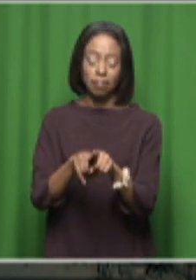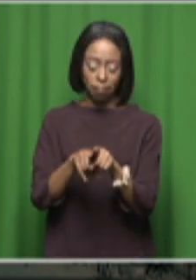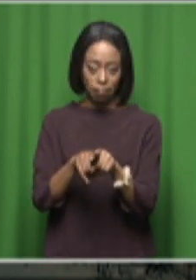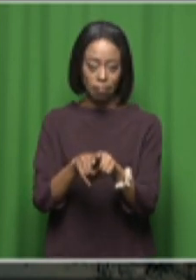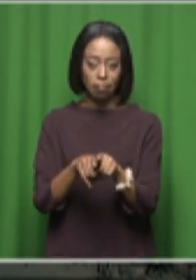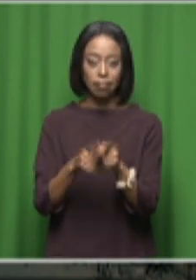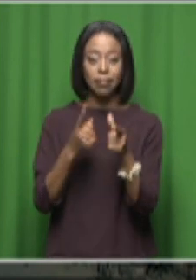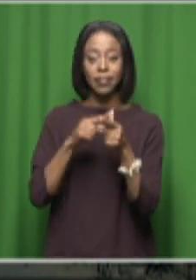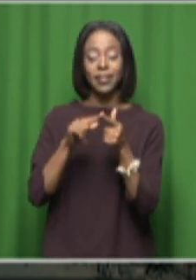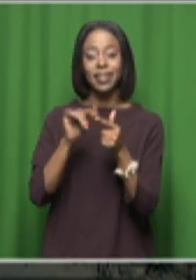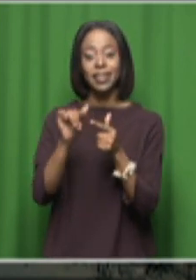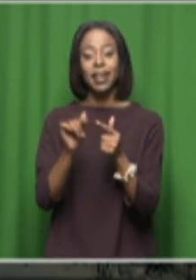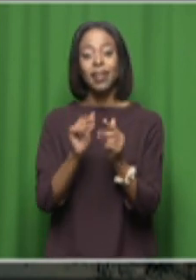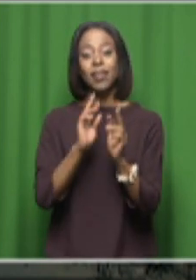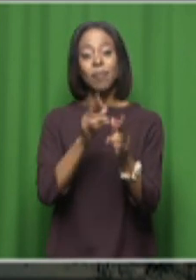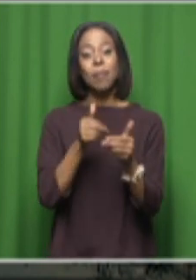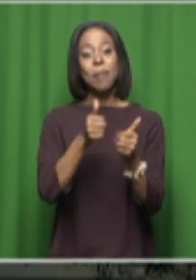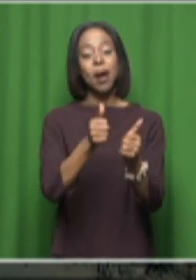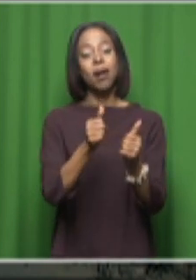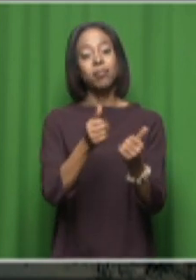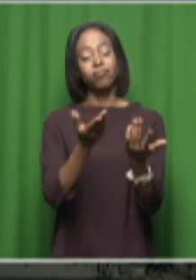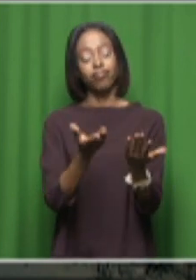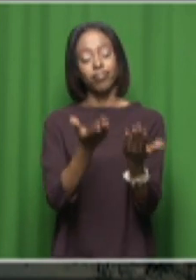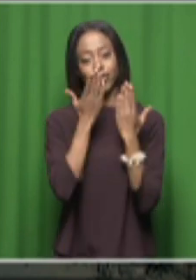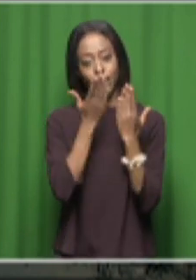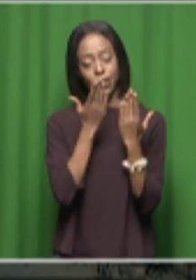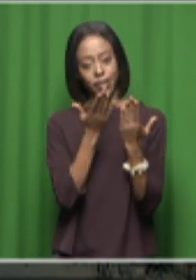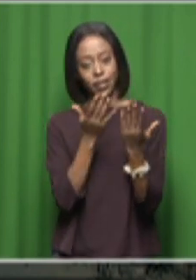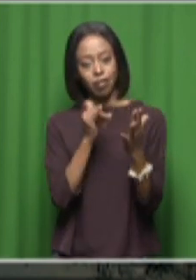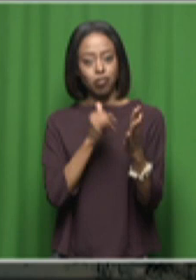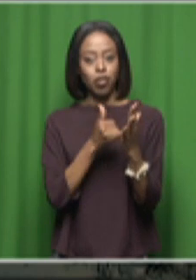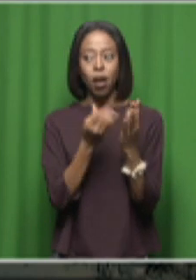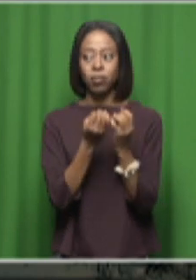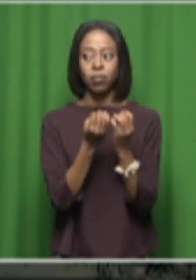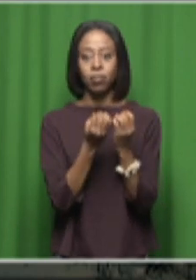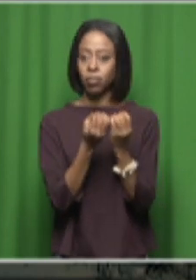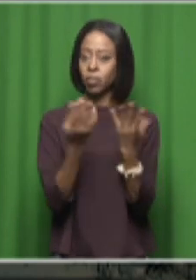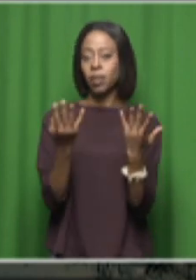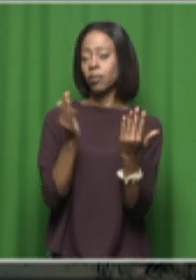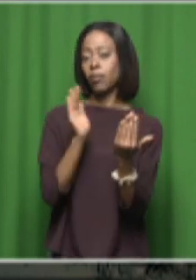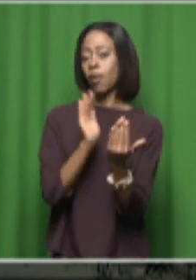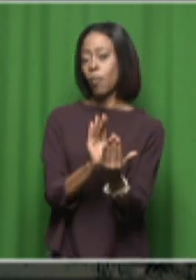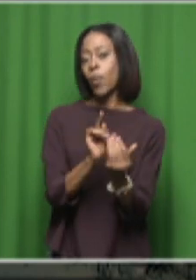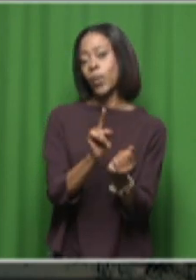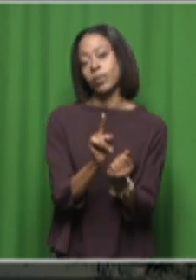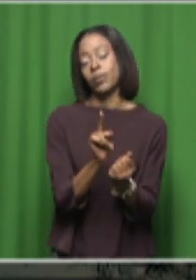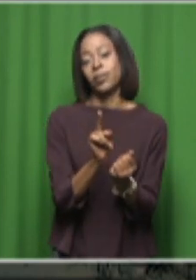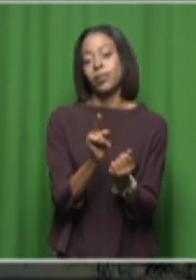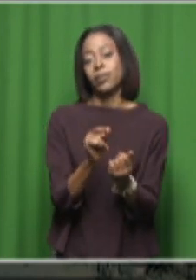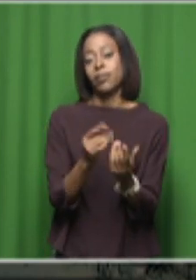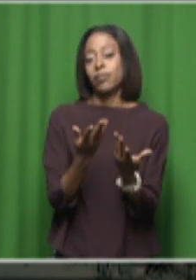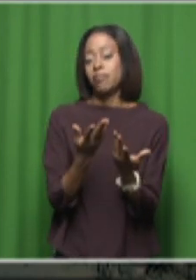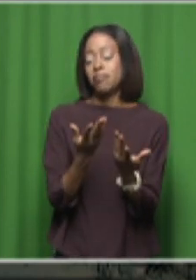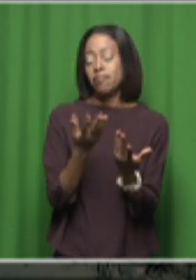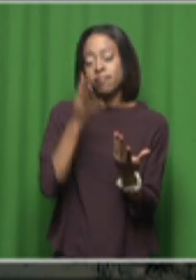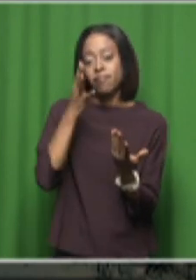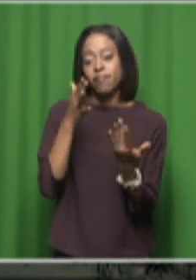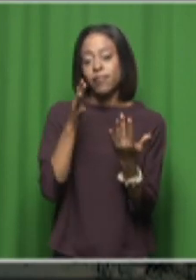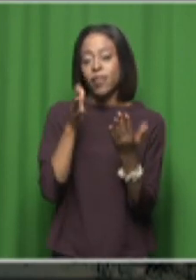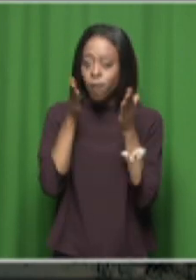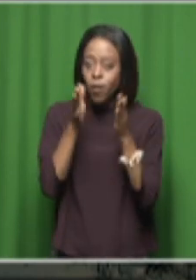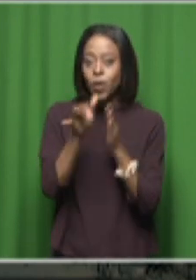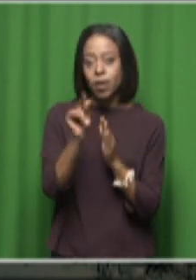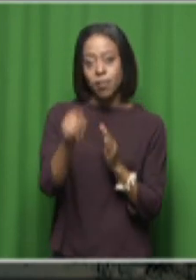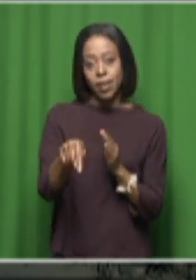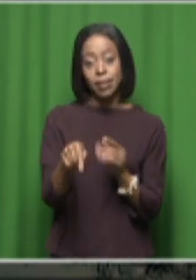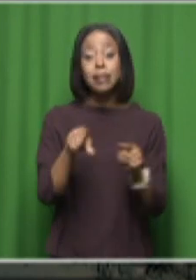And that feeds back into your academics as well. So it's a multi-pronged approach that needs to be taken care of. But I